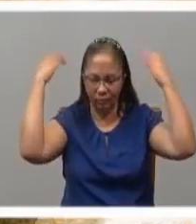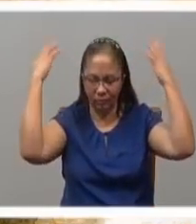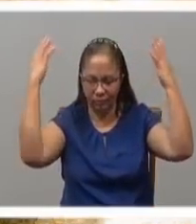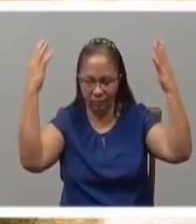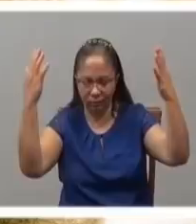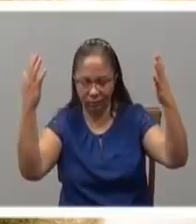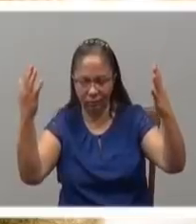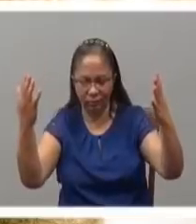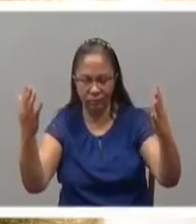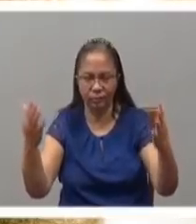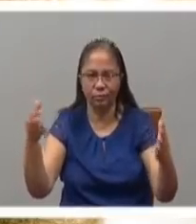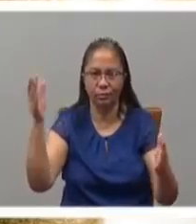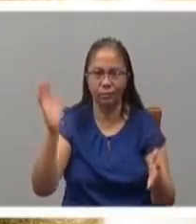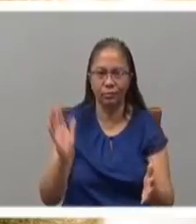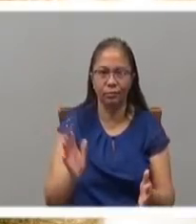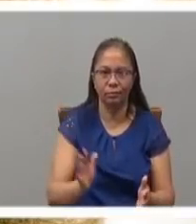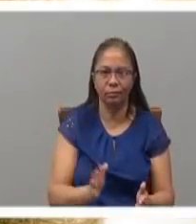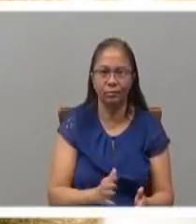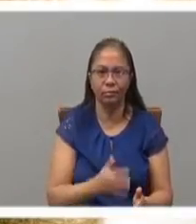alleluia.